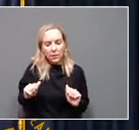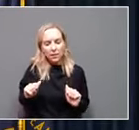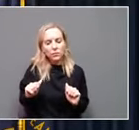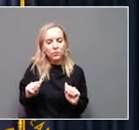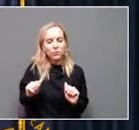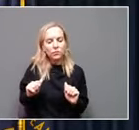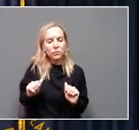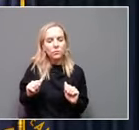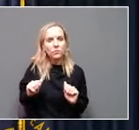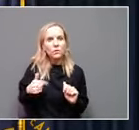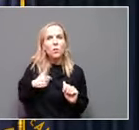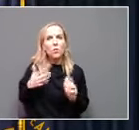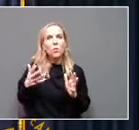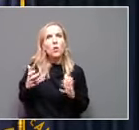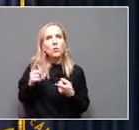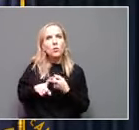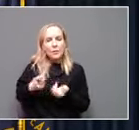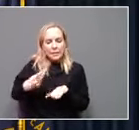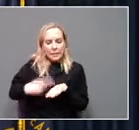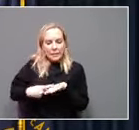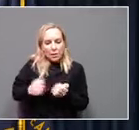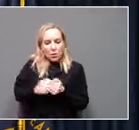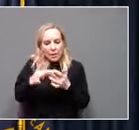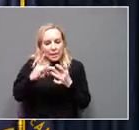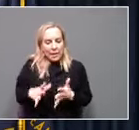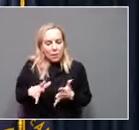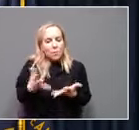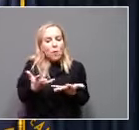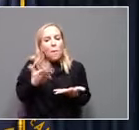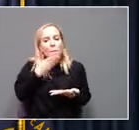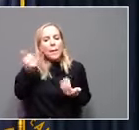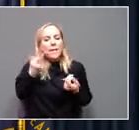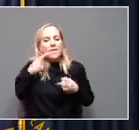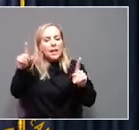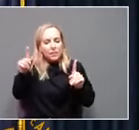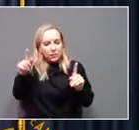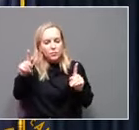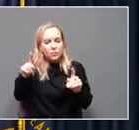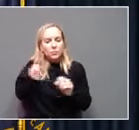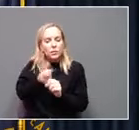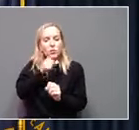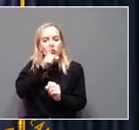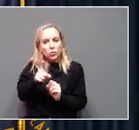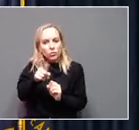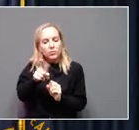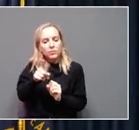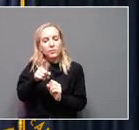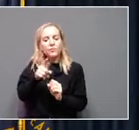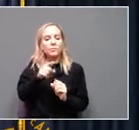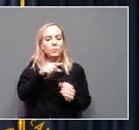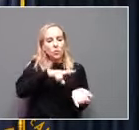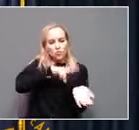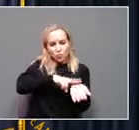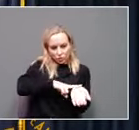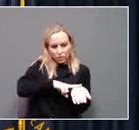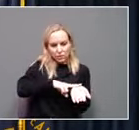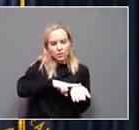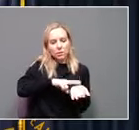while I want to be able to discuss with leaders what I think would be most effective in shoring up nursing and nurses in